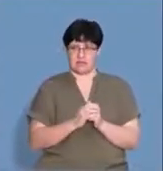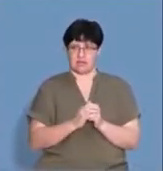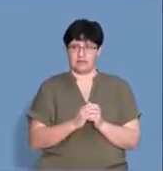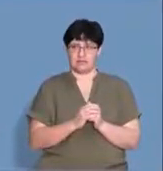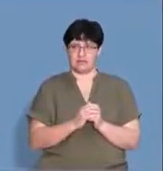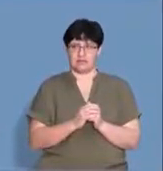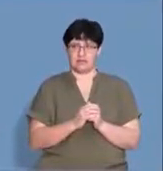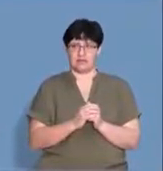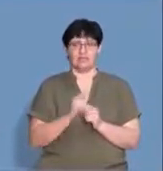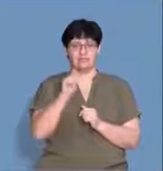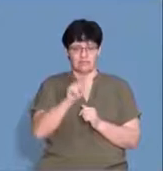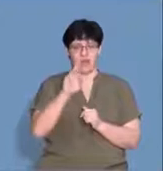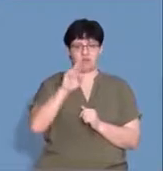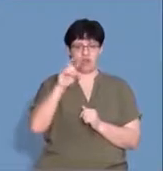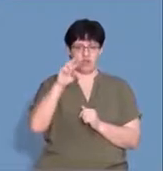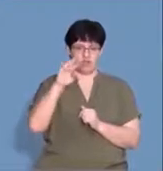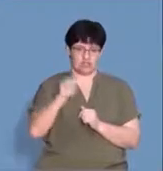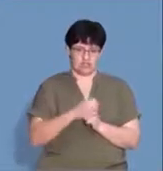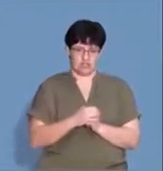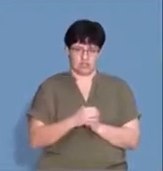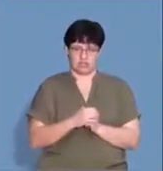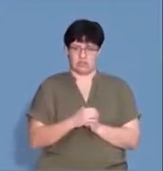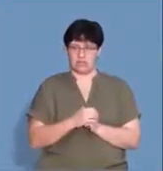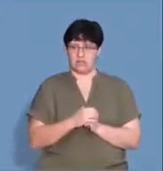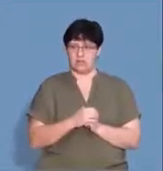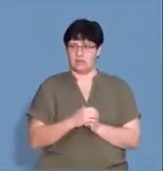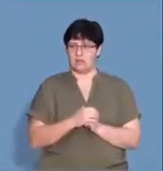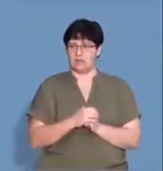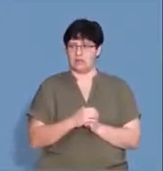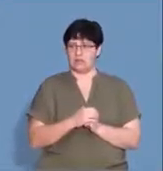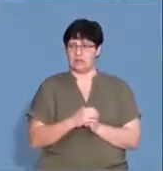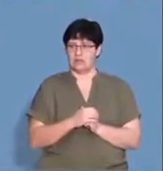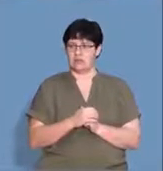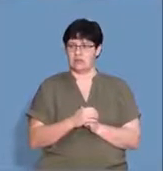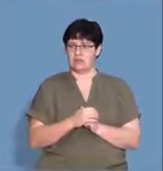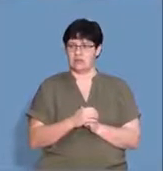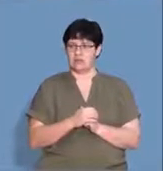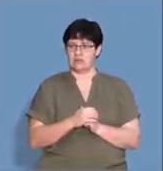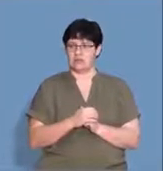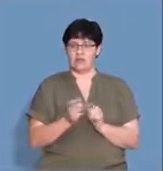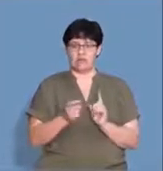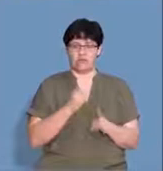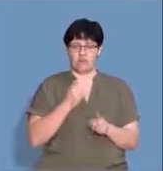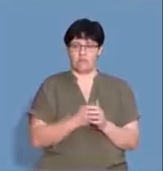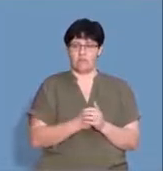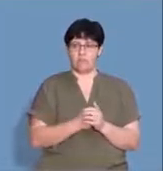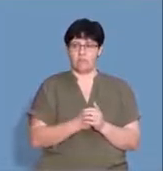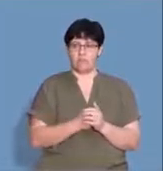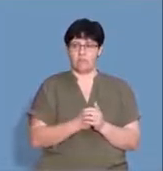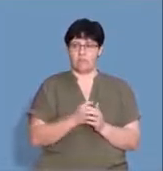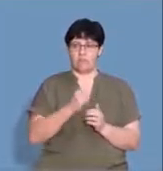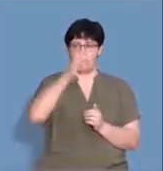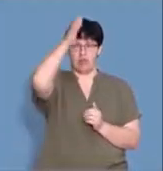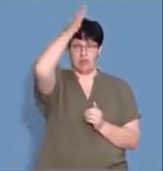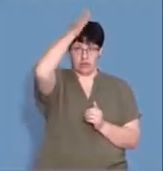to the outside is a radius. And let's change colors. So from the